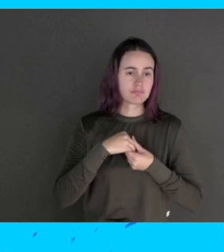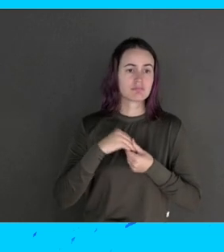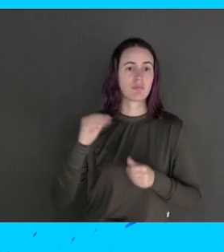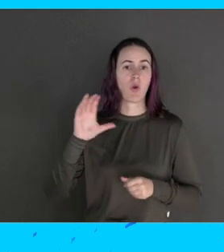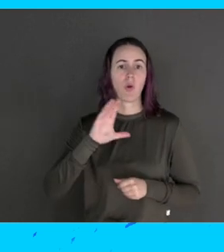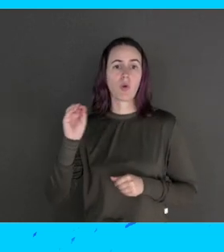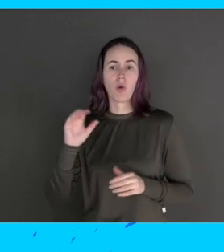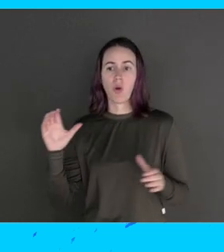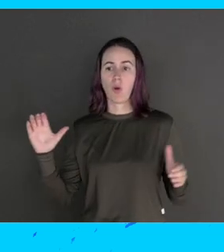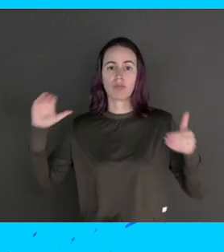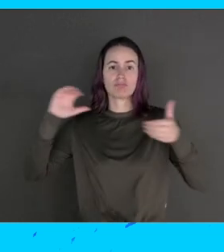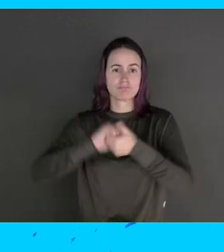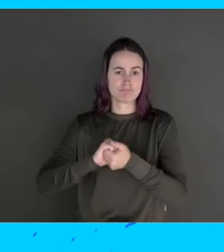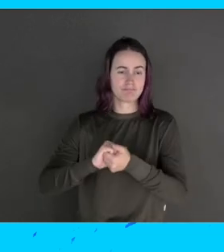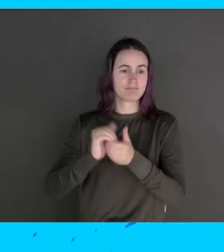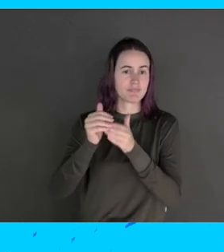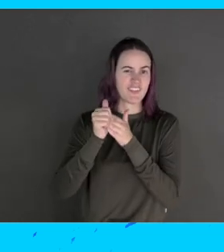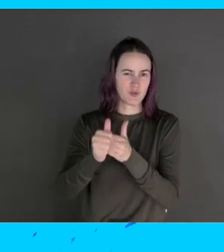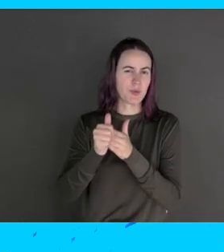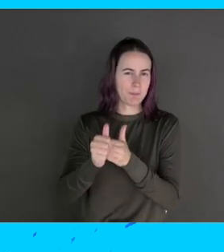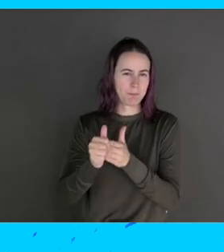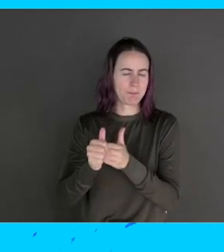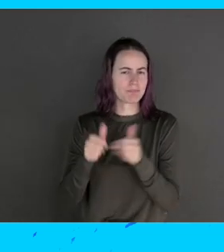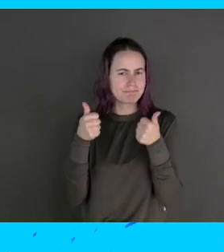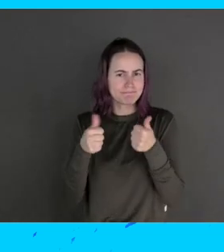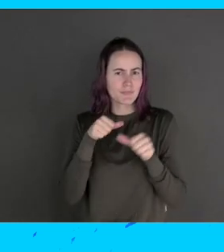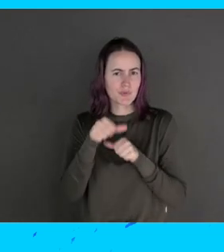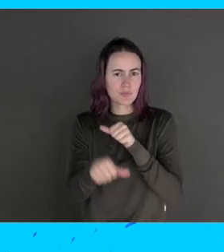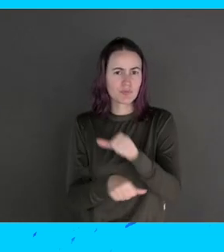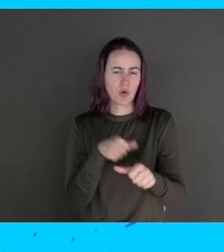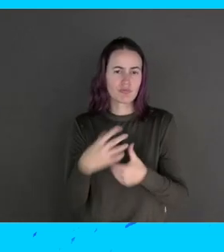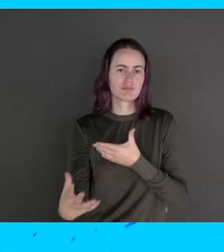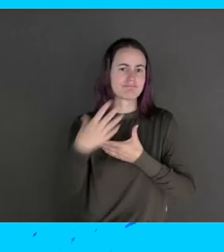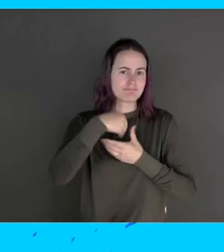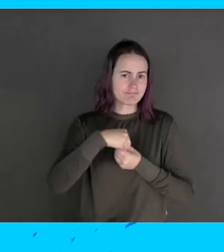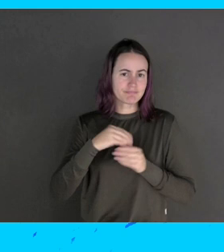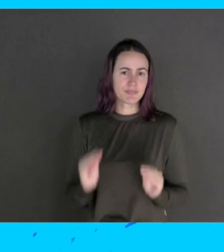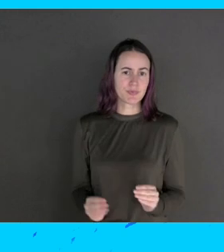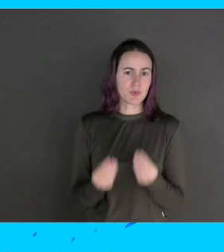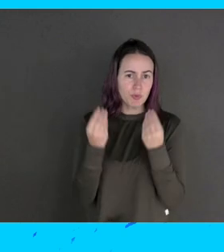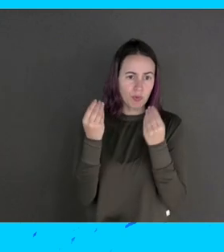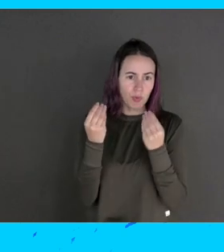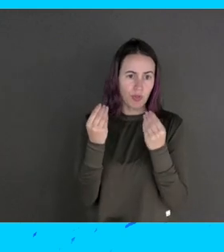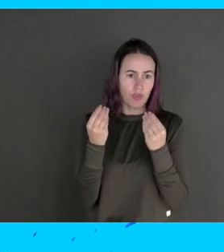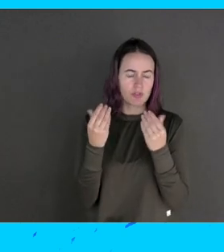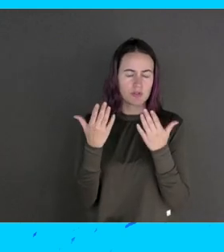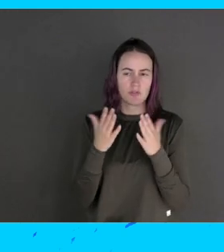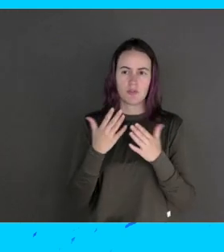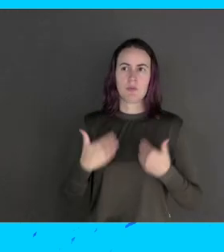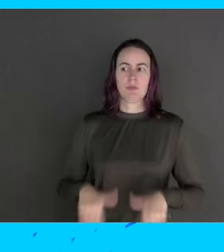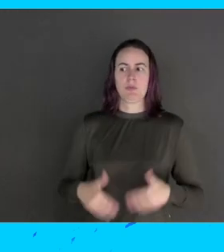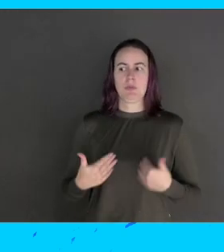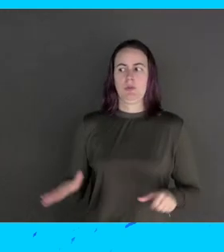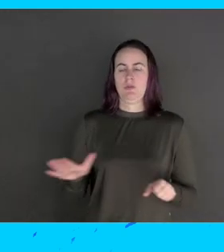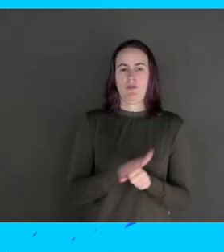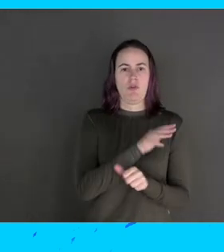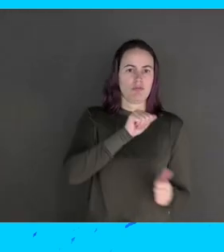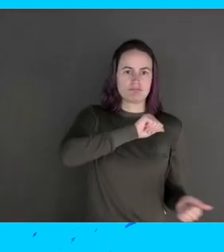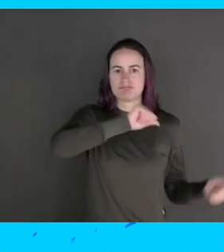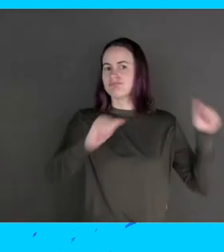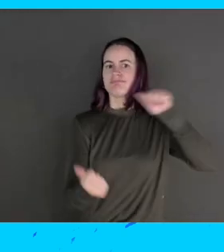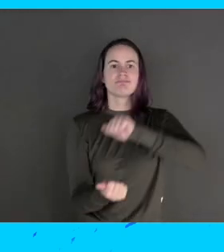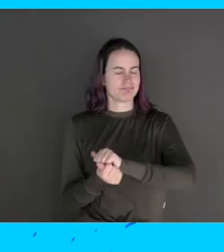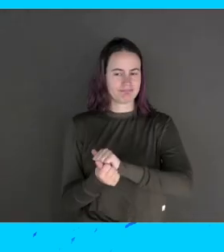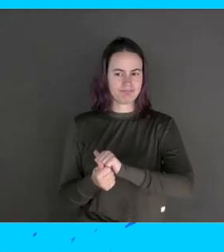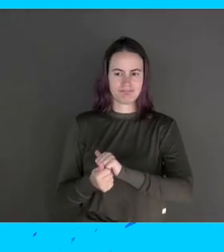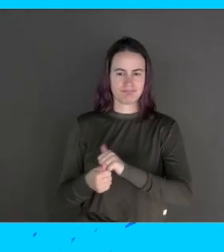can engage with adolescents and youth. That really is a transformative and intentional process by which power and decision-making